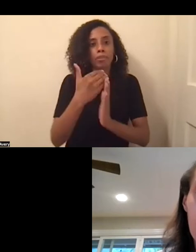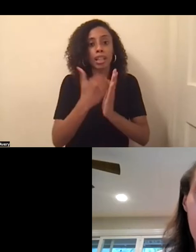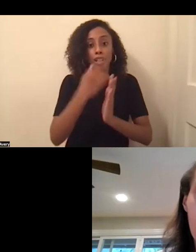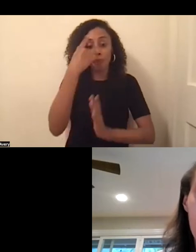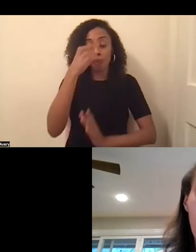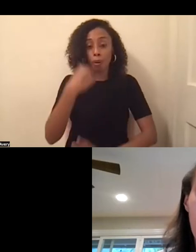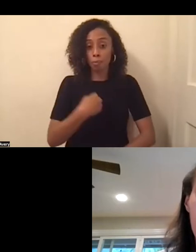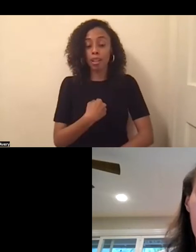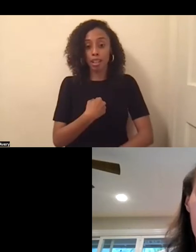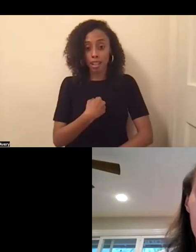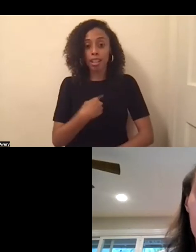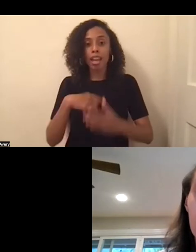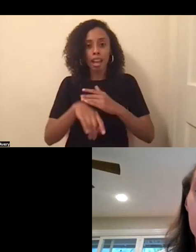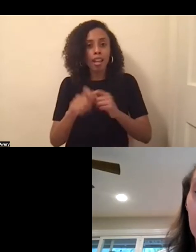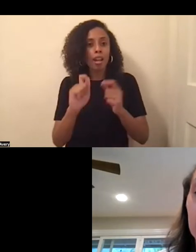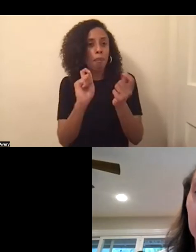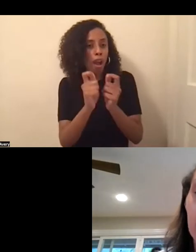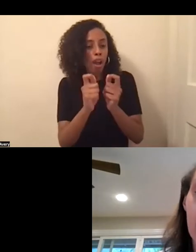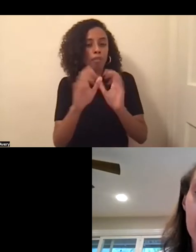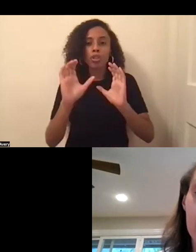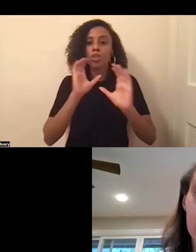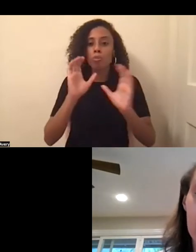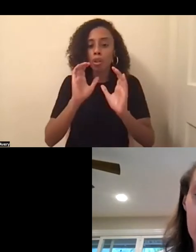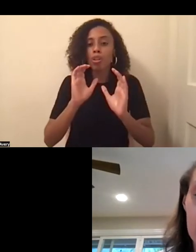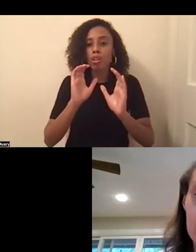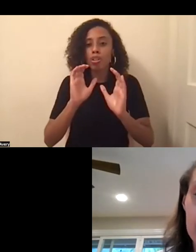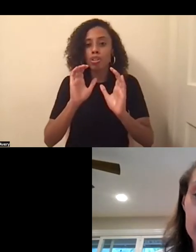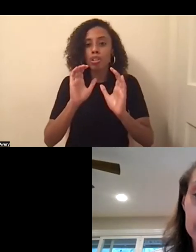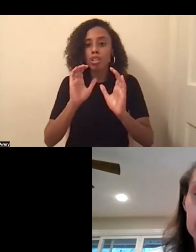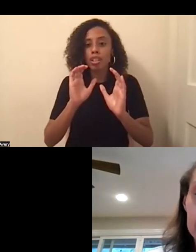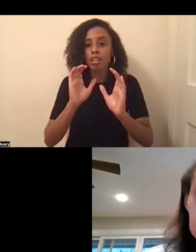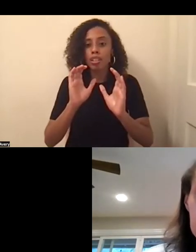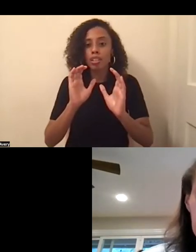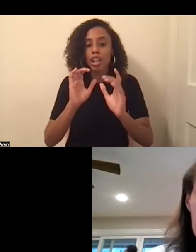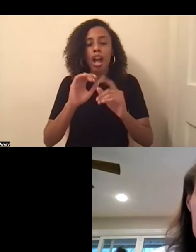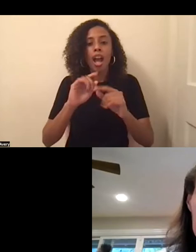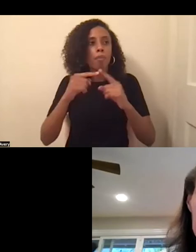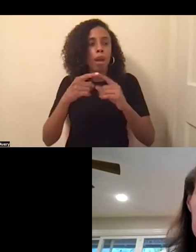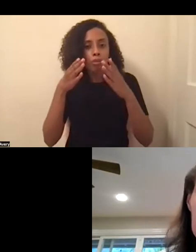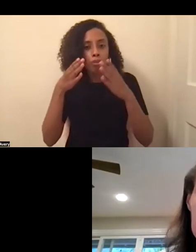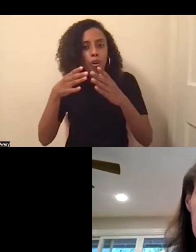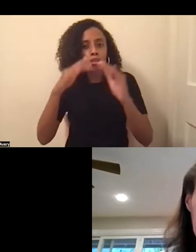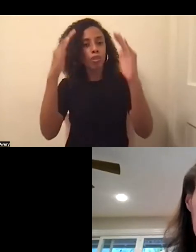in modifying communication around expectation.